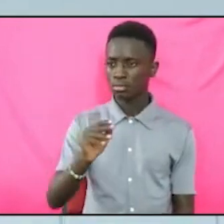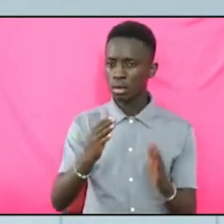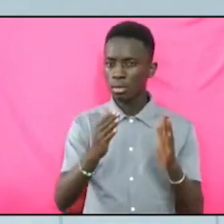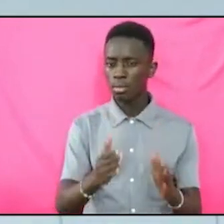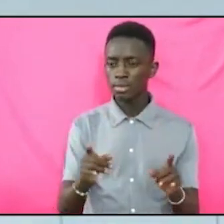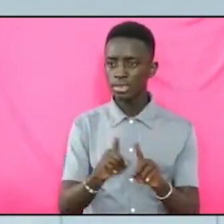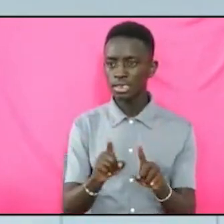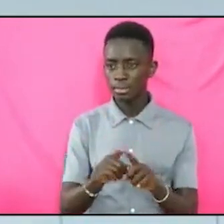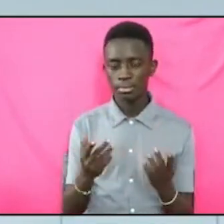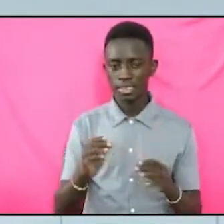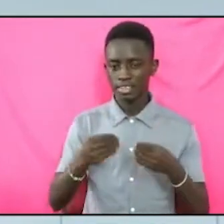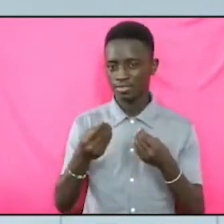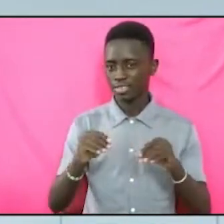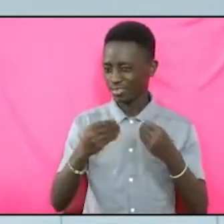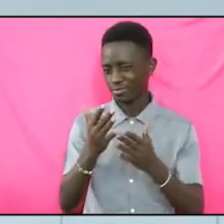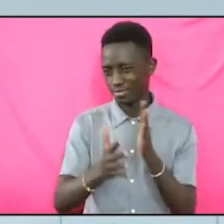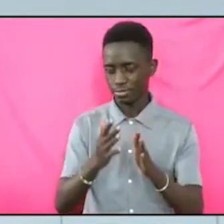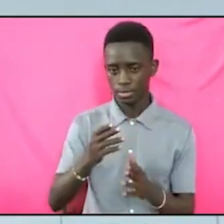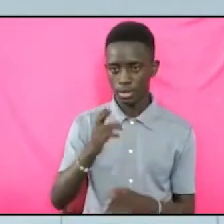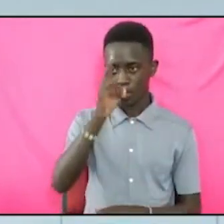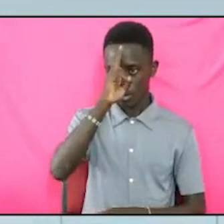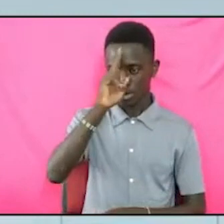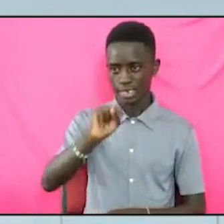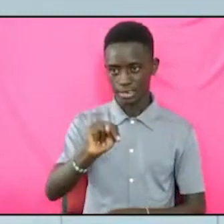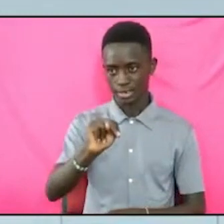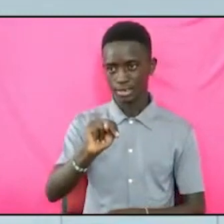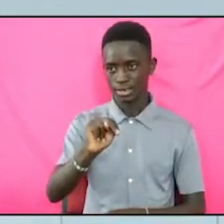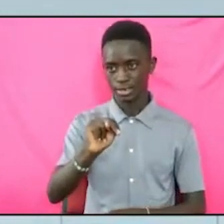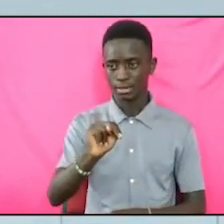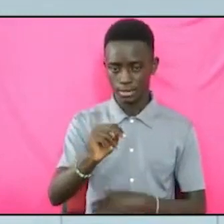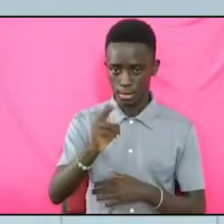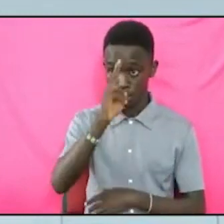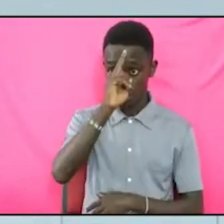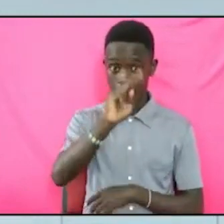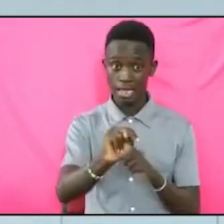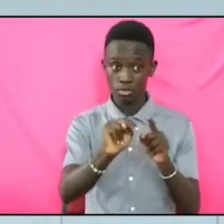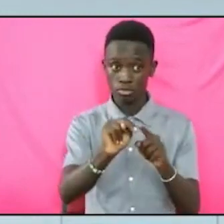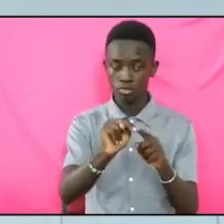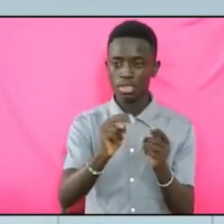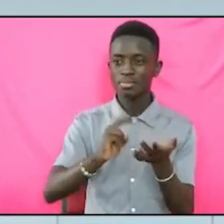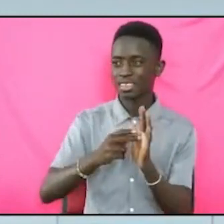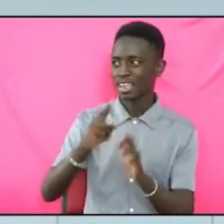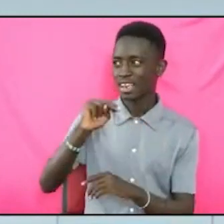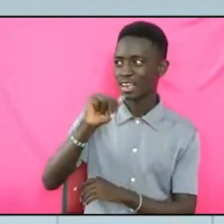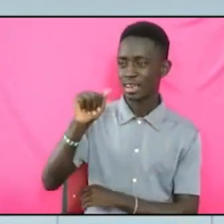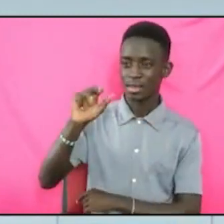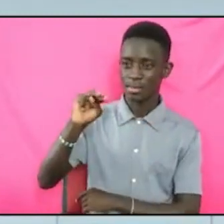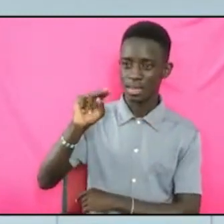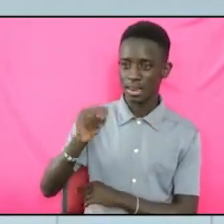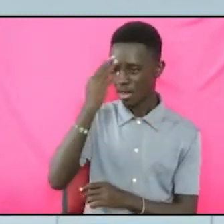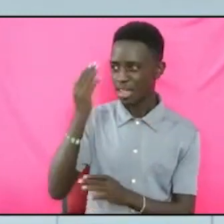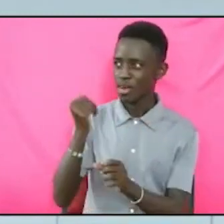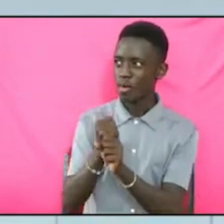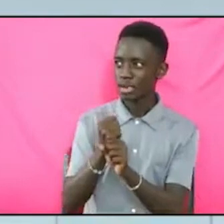one, his military status. He is an army commander. And number two, he is from Aram, his